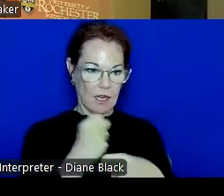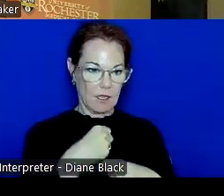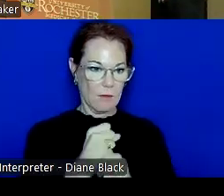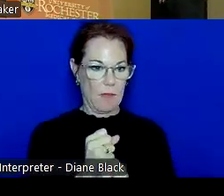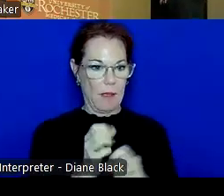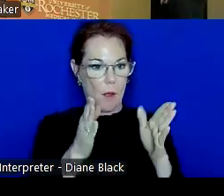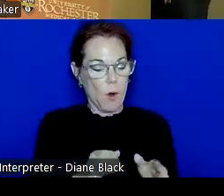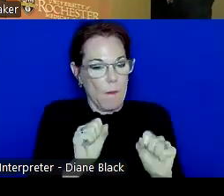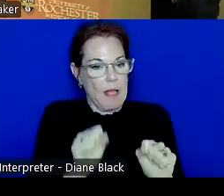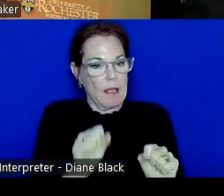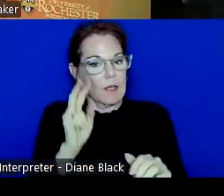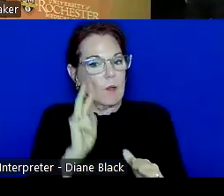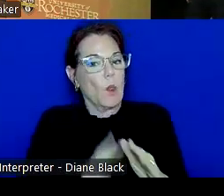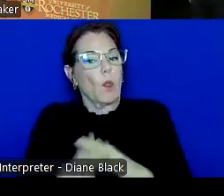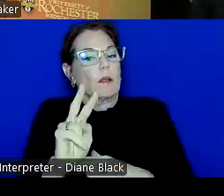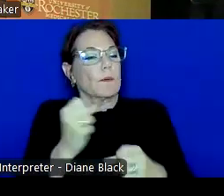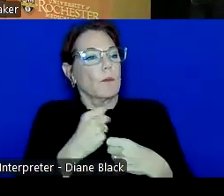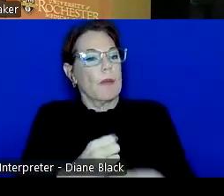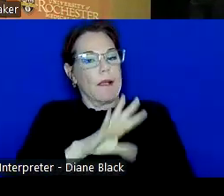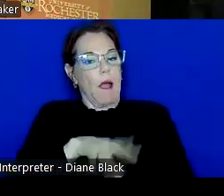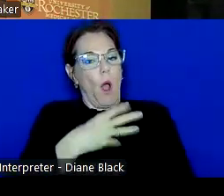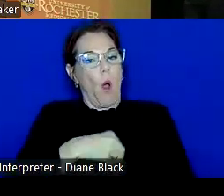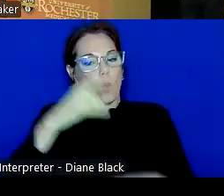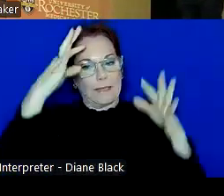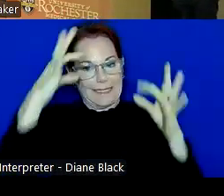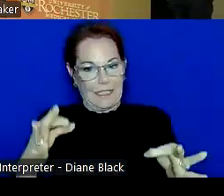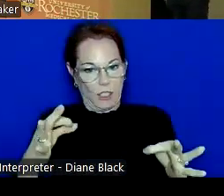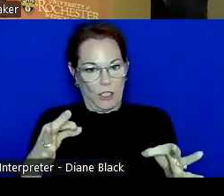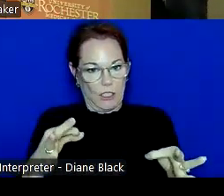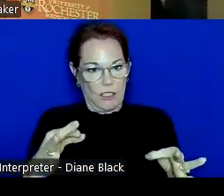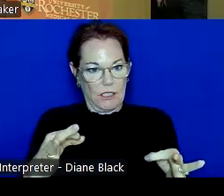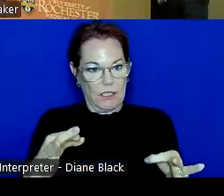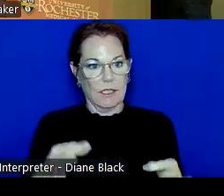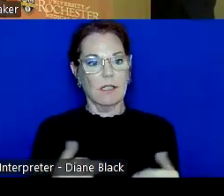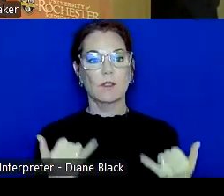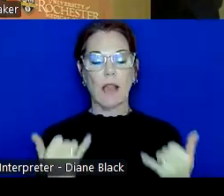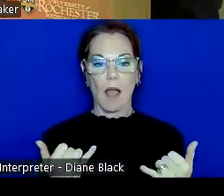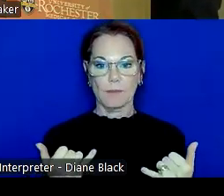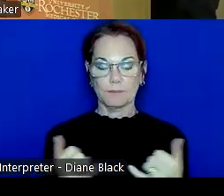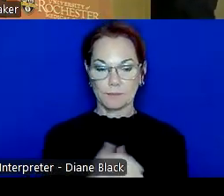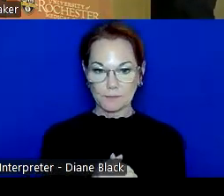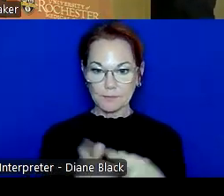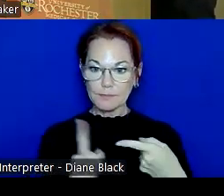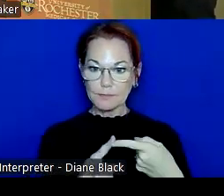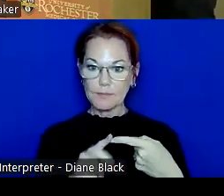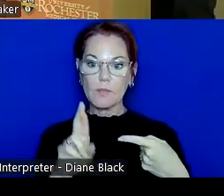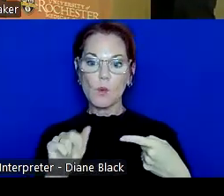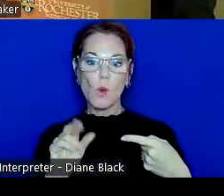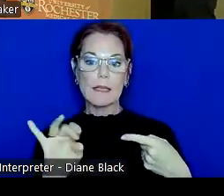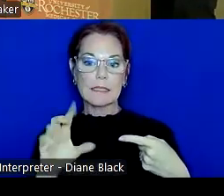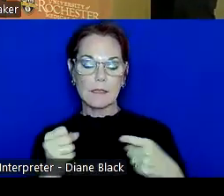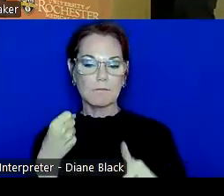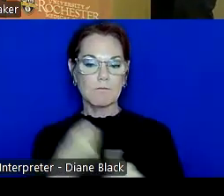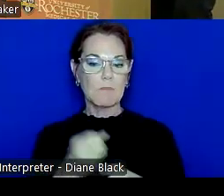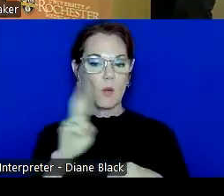decisions. Let's recenter ourselves around our inquiry questions for today. How has racism impacted Greater